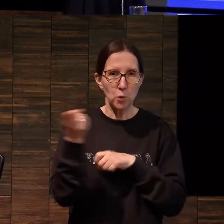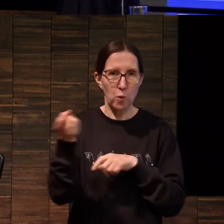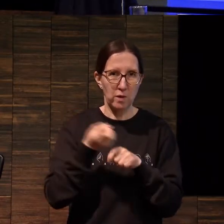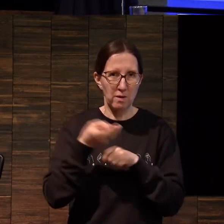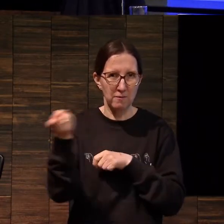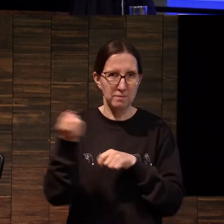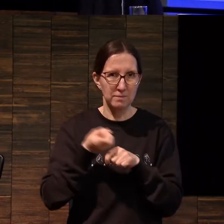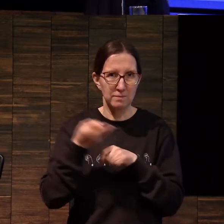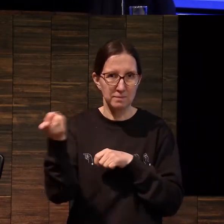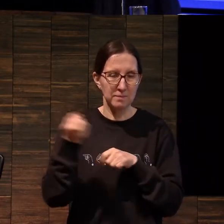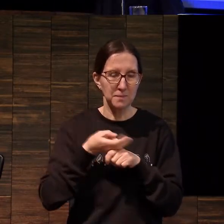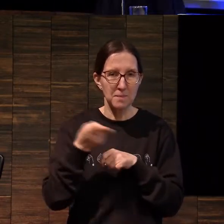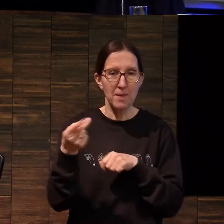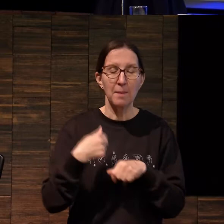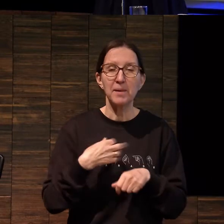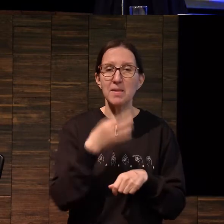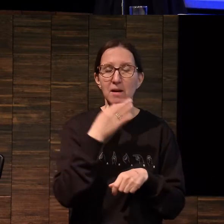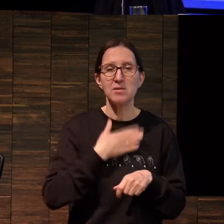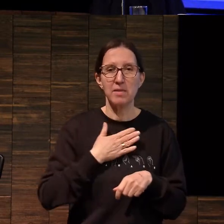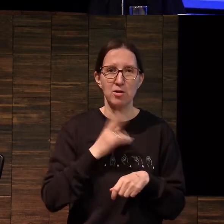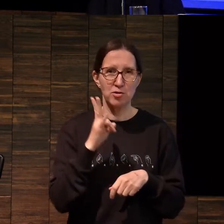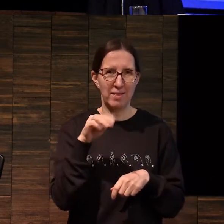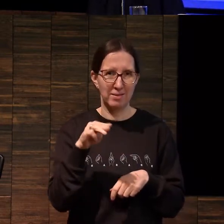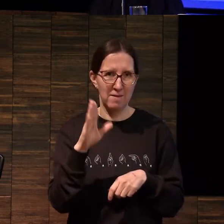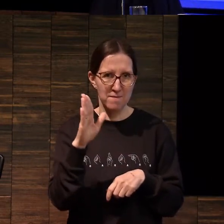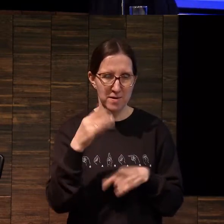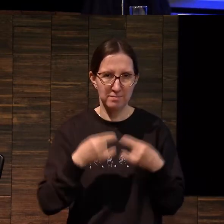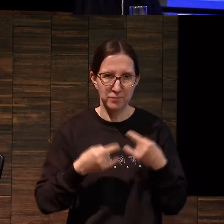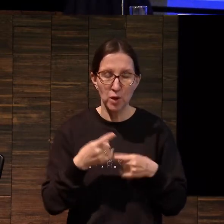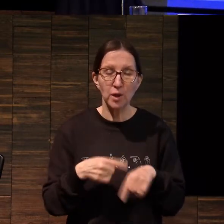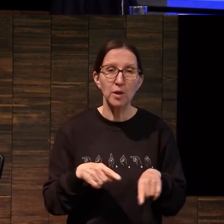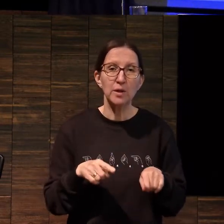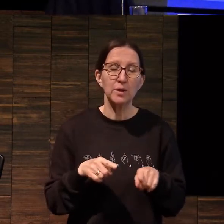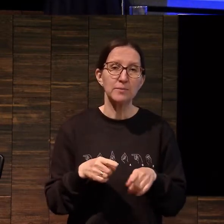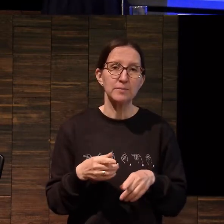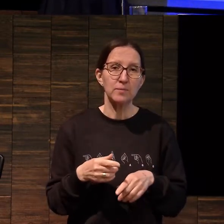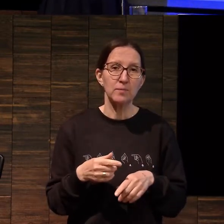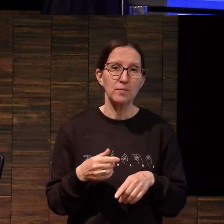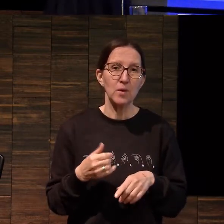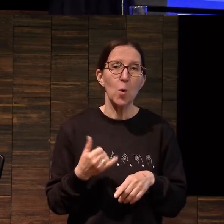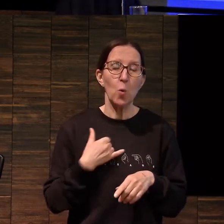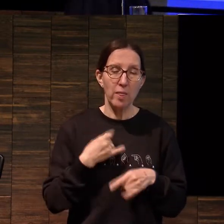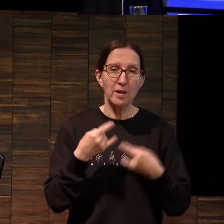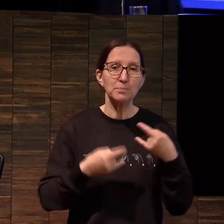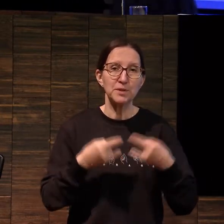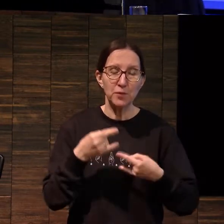on the TV with this stroboscopic kind of lighting,